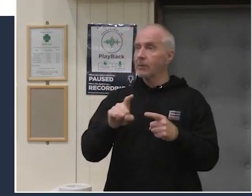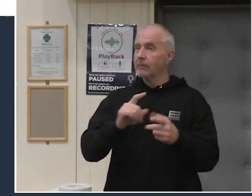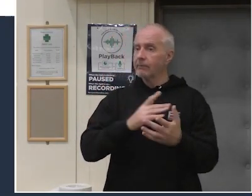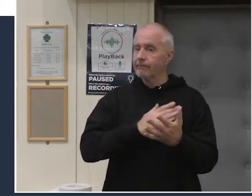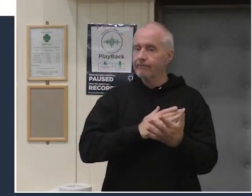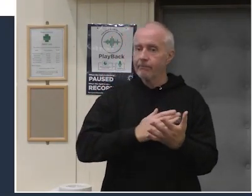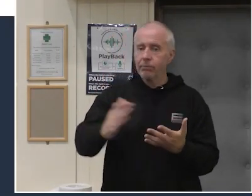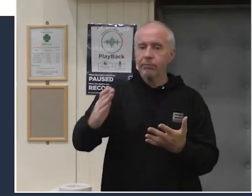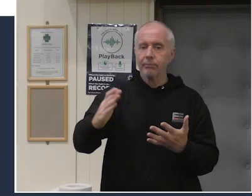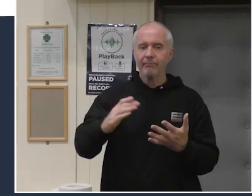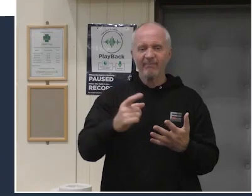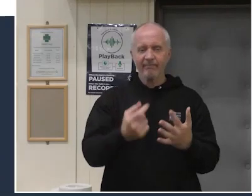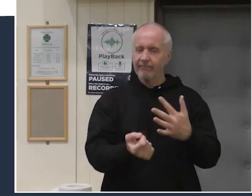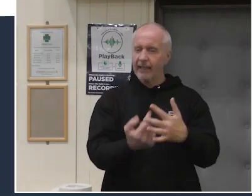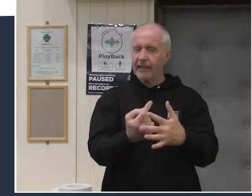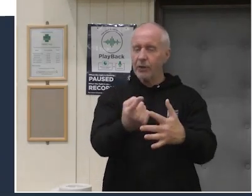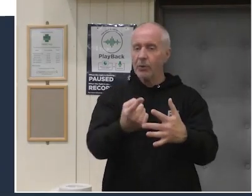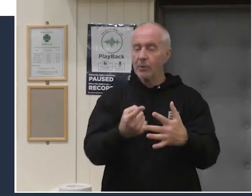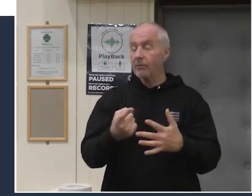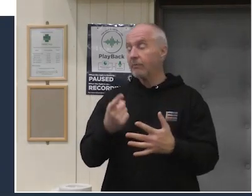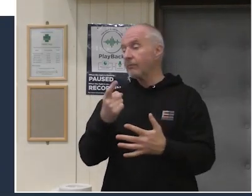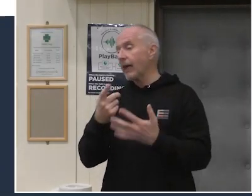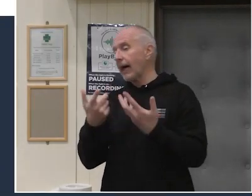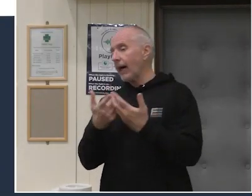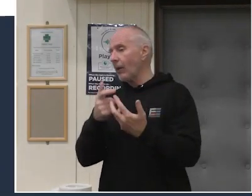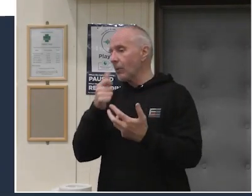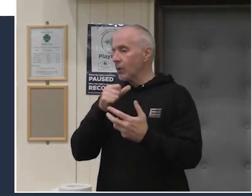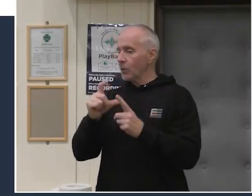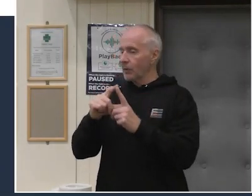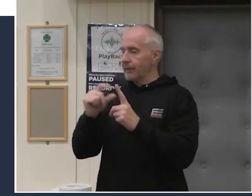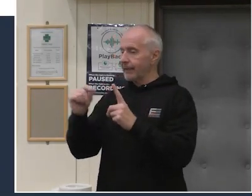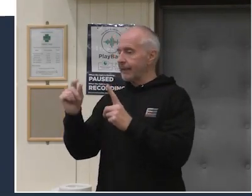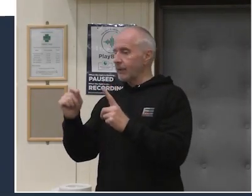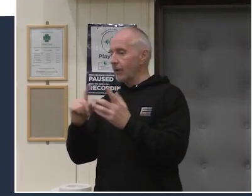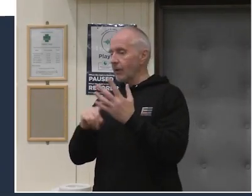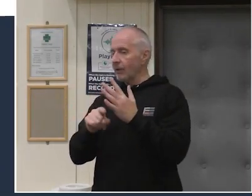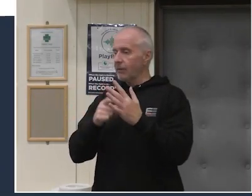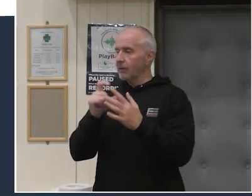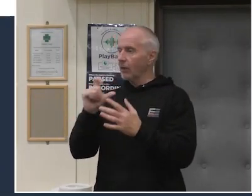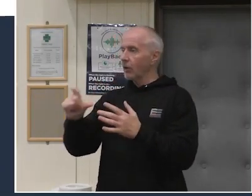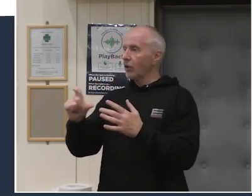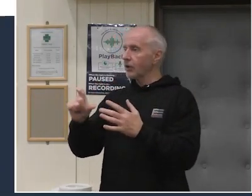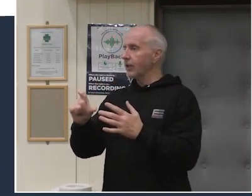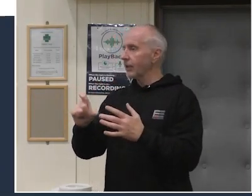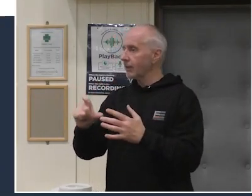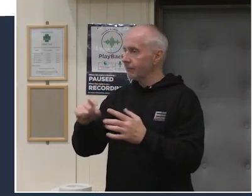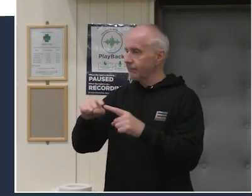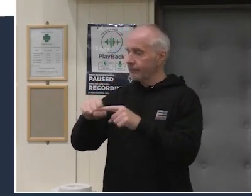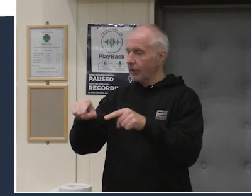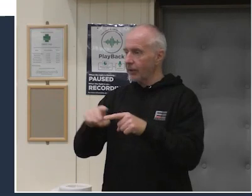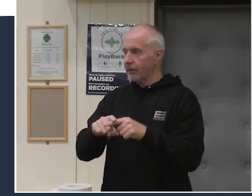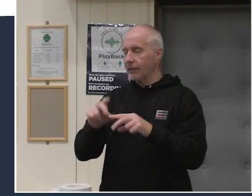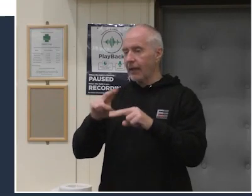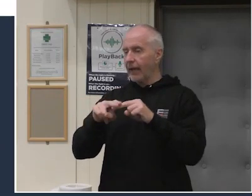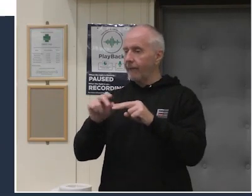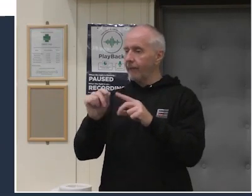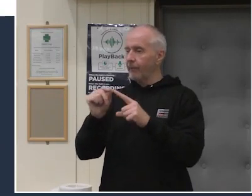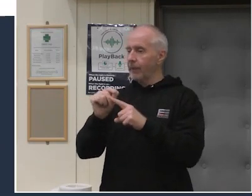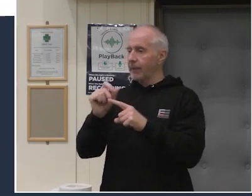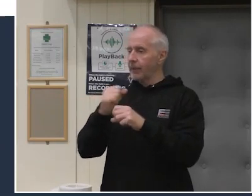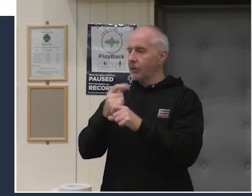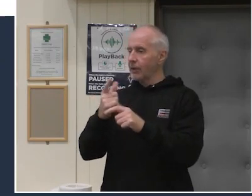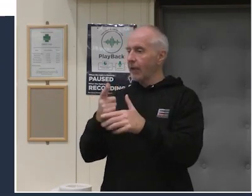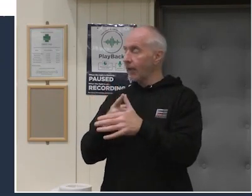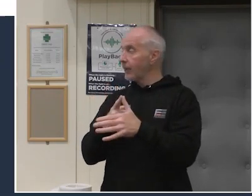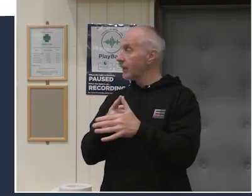issues by using these digital logic circuits, FPGAs. And we're